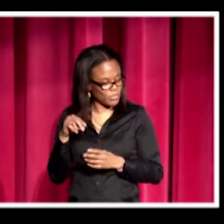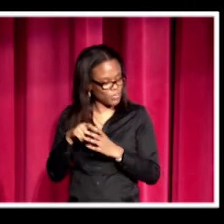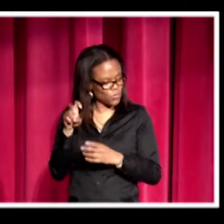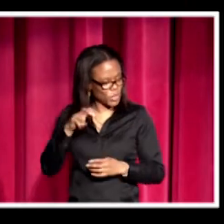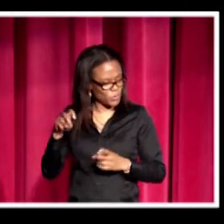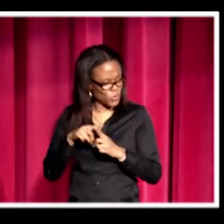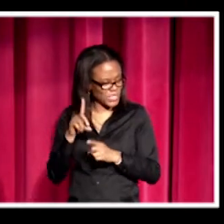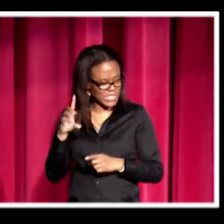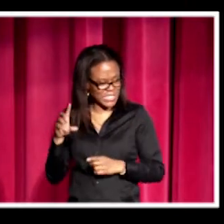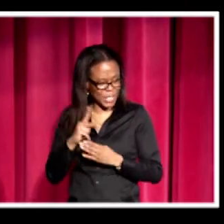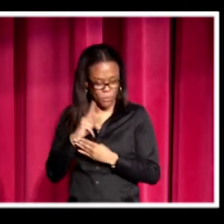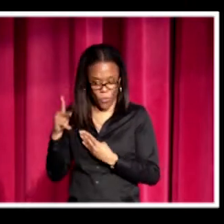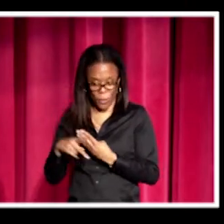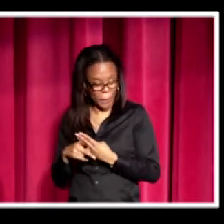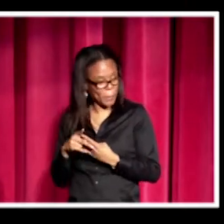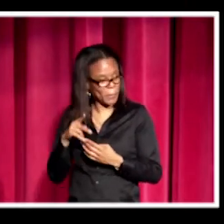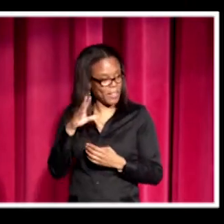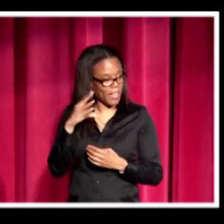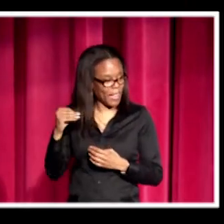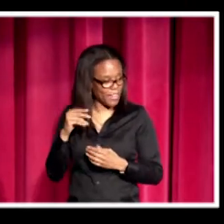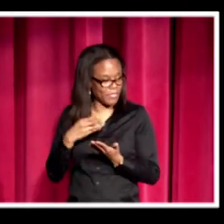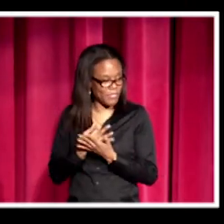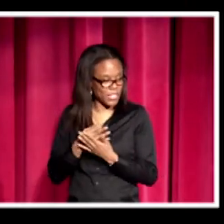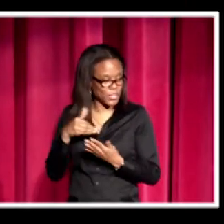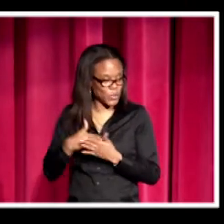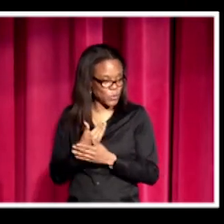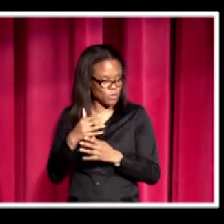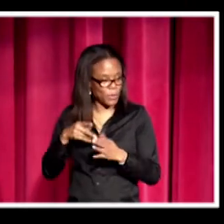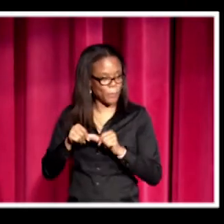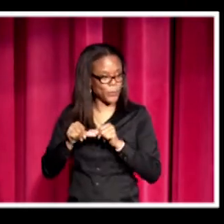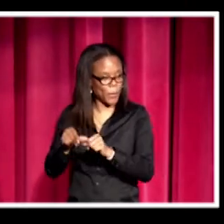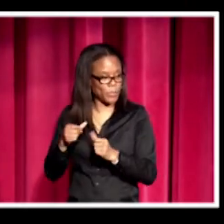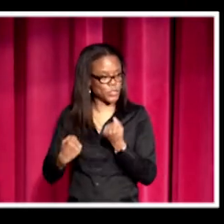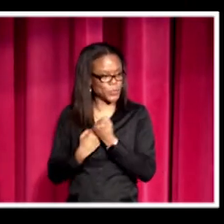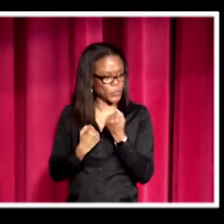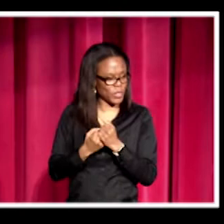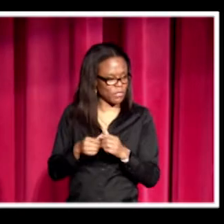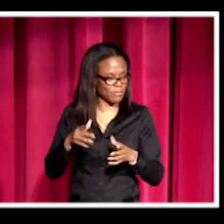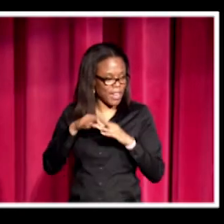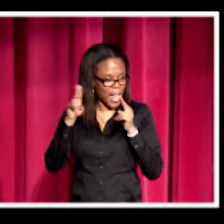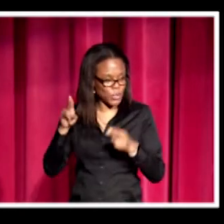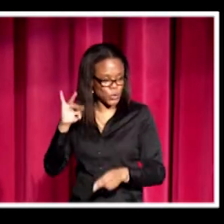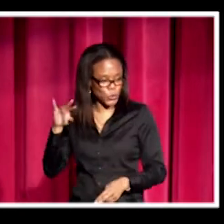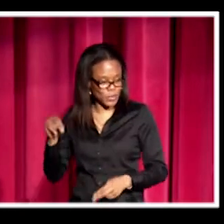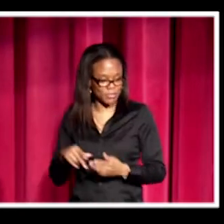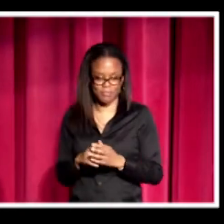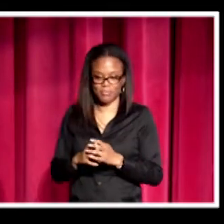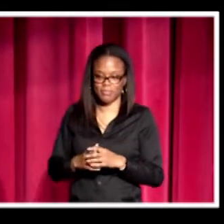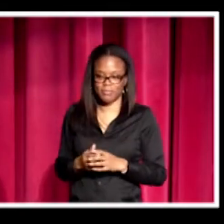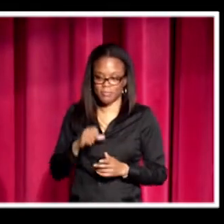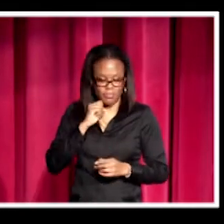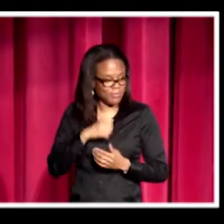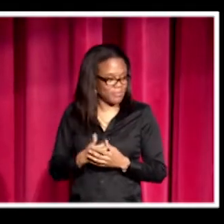Transport DC and fund new permanent supportive housing units for seniors.